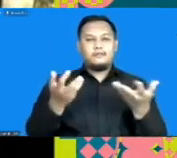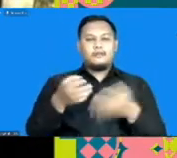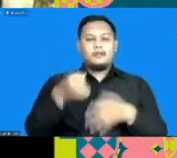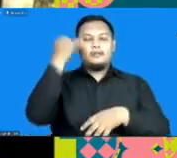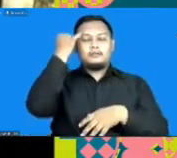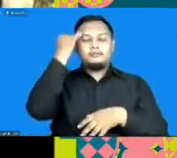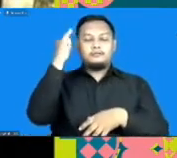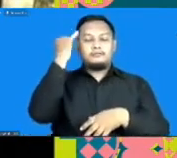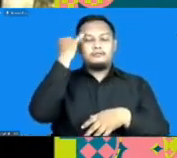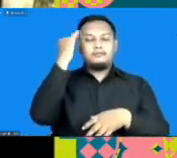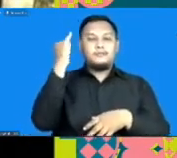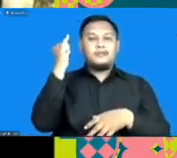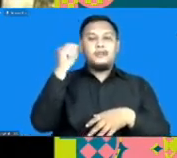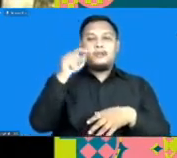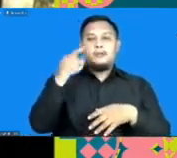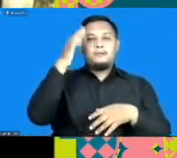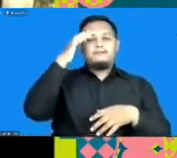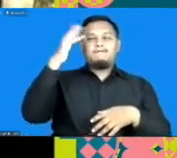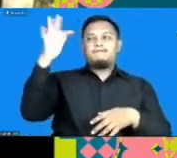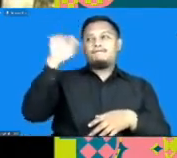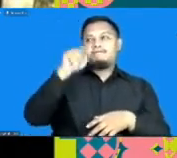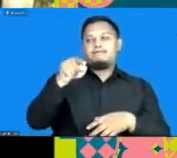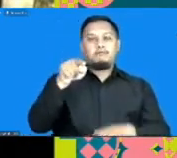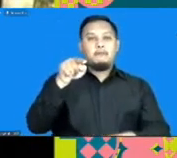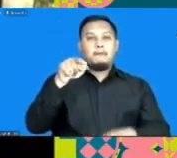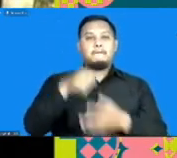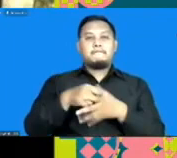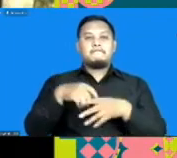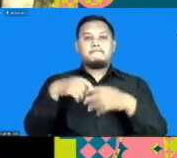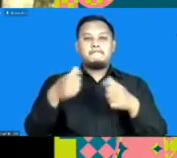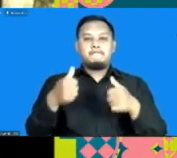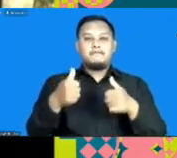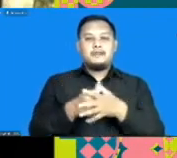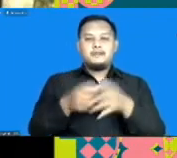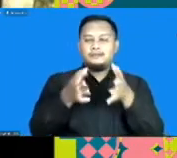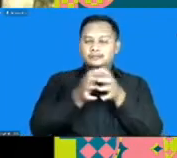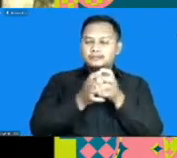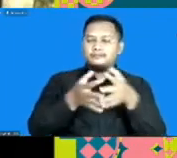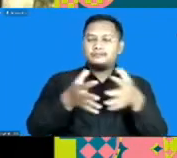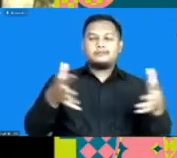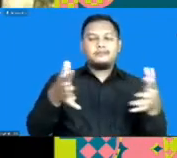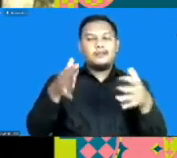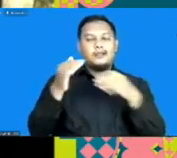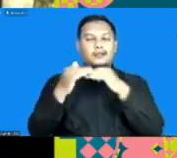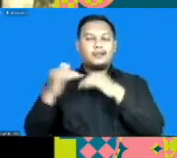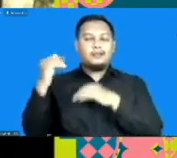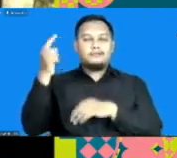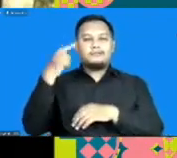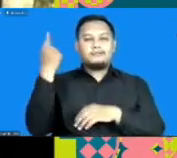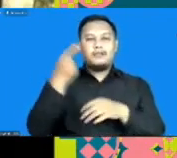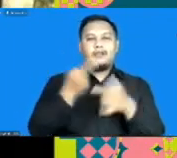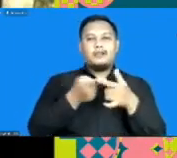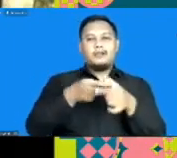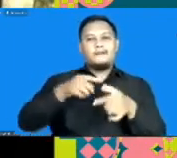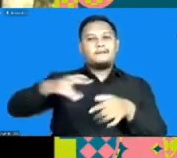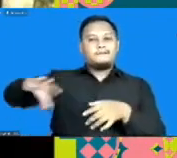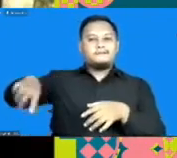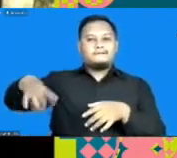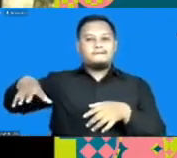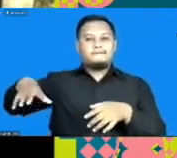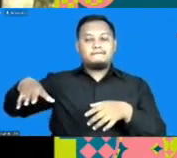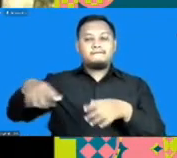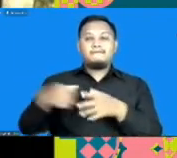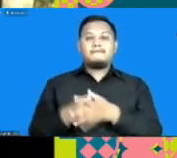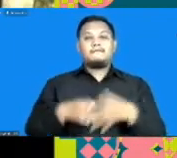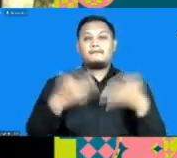scaled on a national level or on a regional level, how those initiatives could be enhanced by best practices that